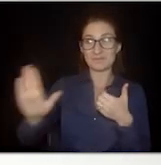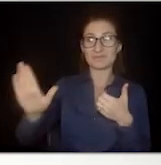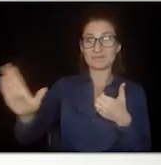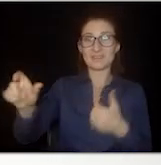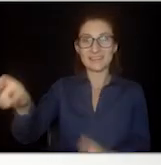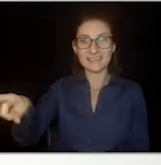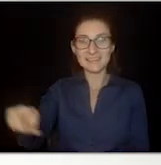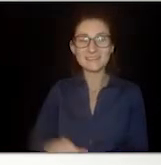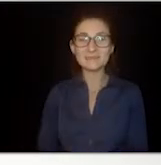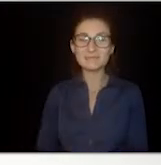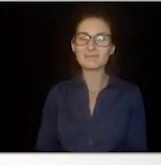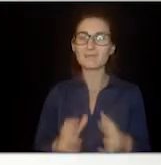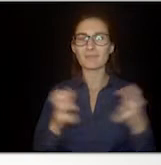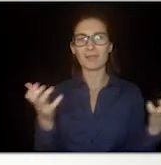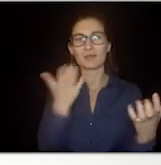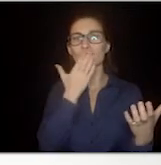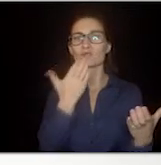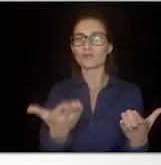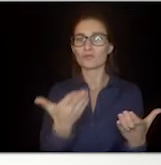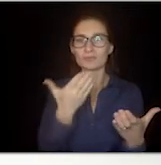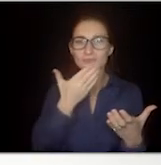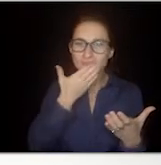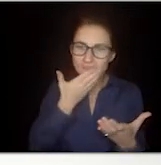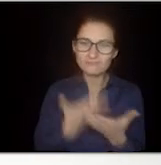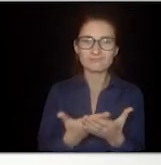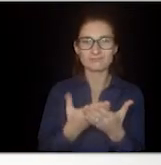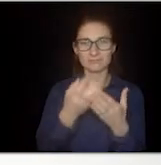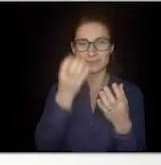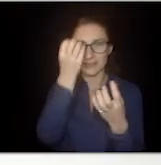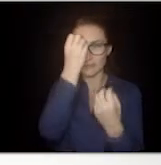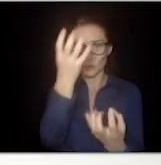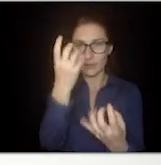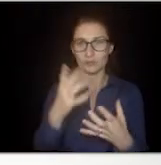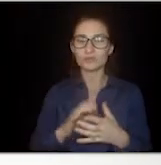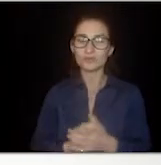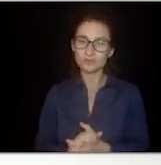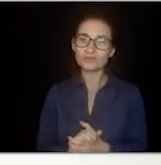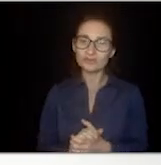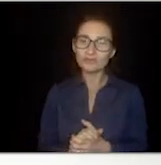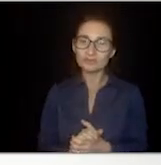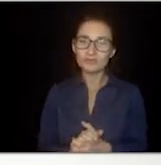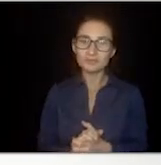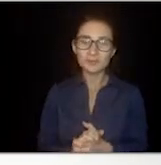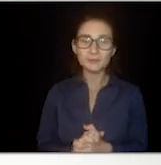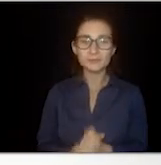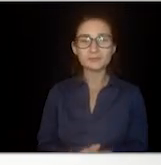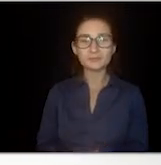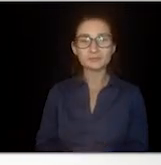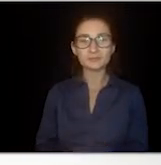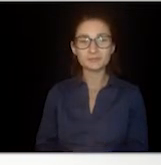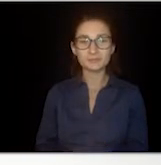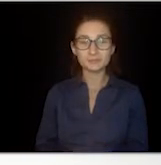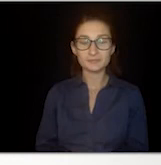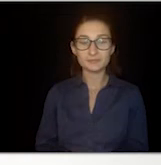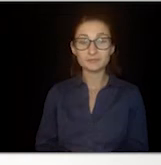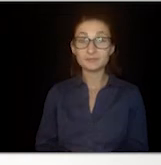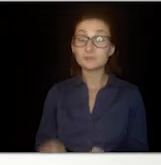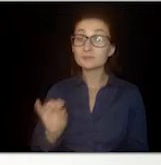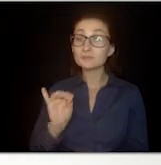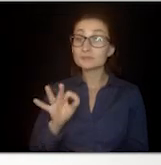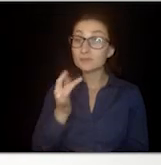fits. So there's a lot of good information in here, and so just know that it's good